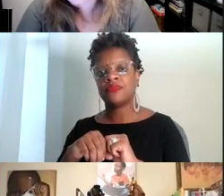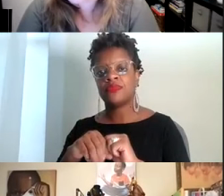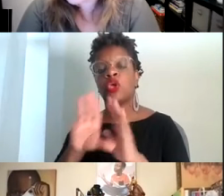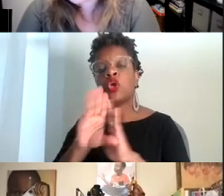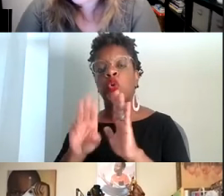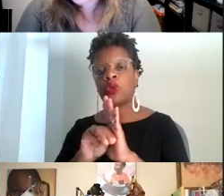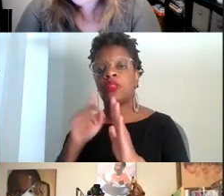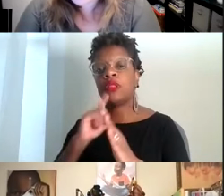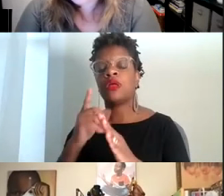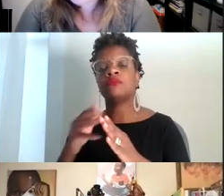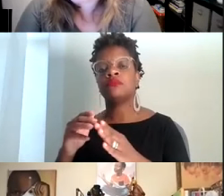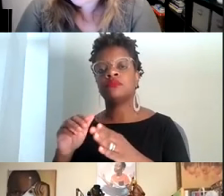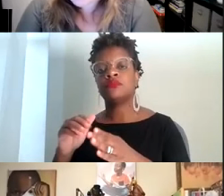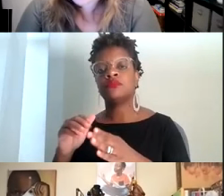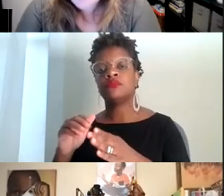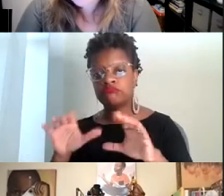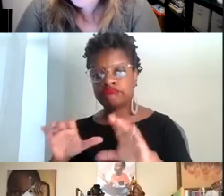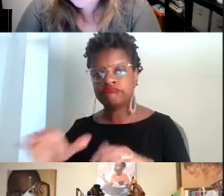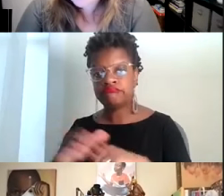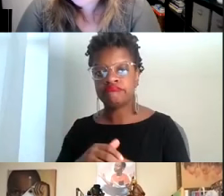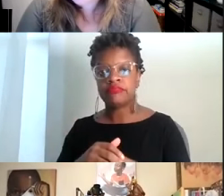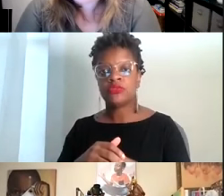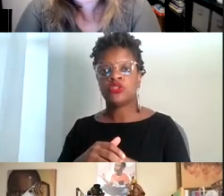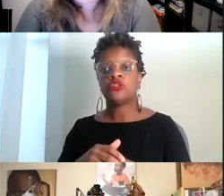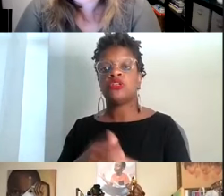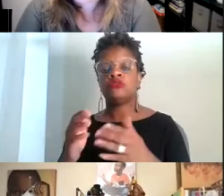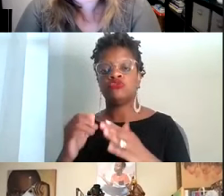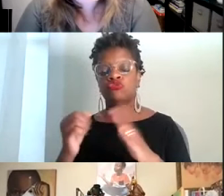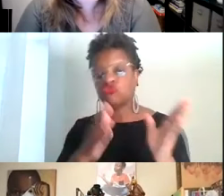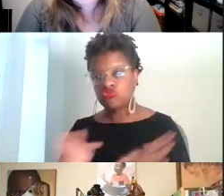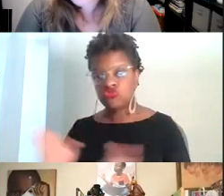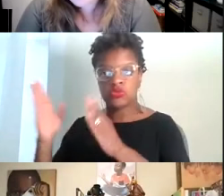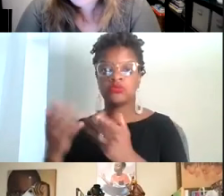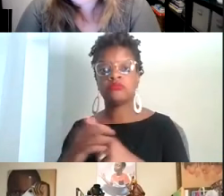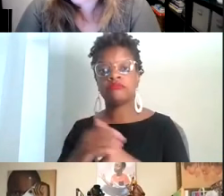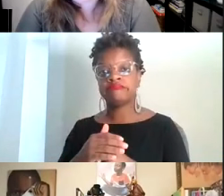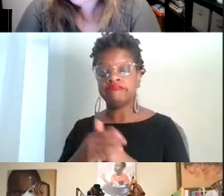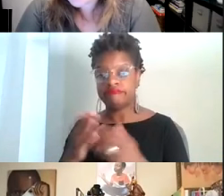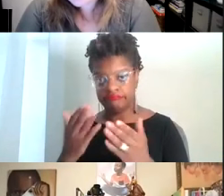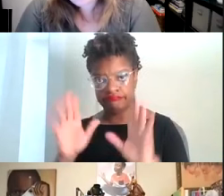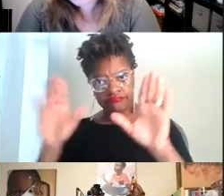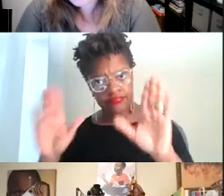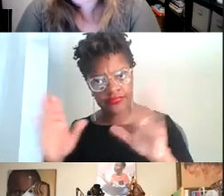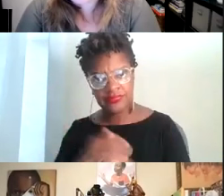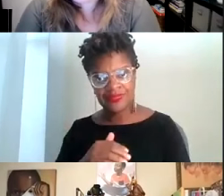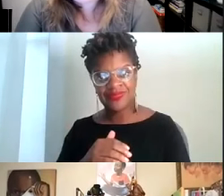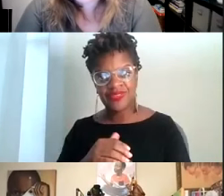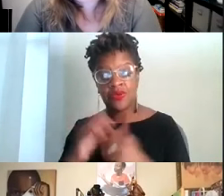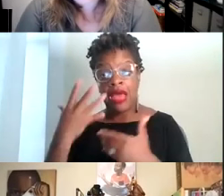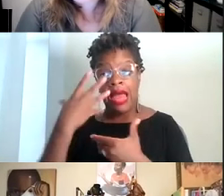instructional practice. You know, they've figured out how to do this. There's schools that have figured out how to do recess really